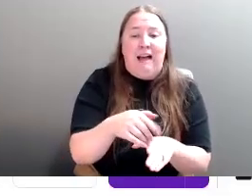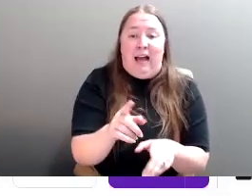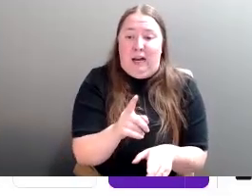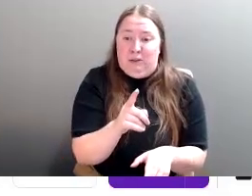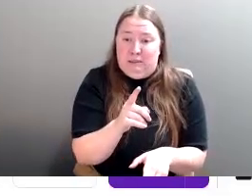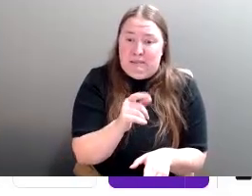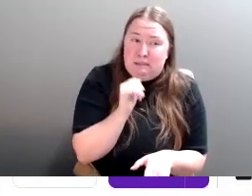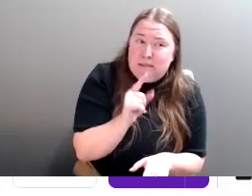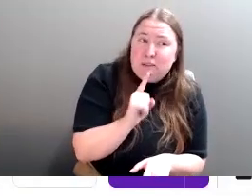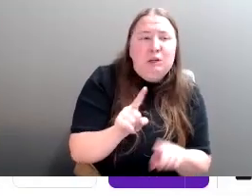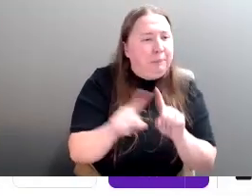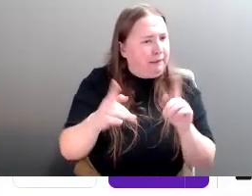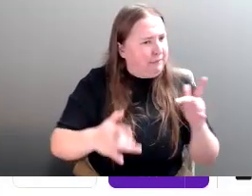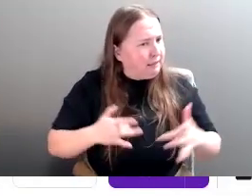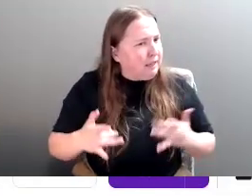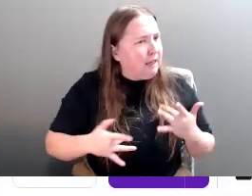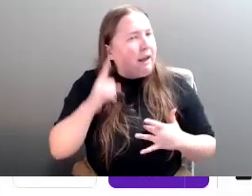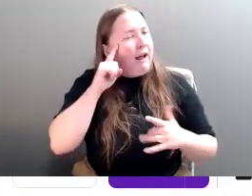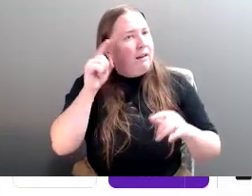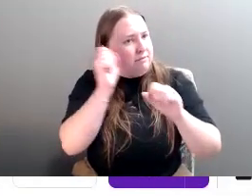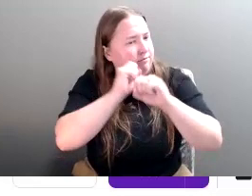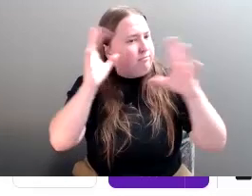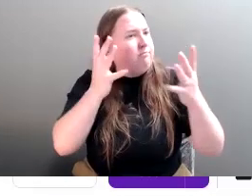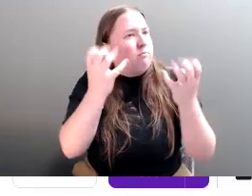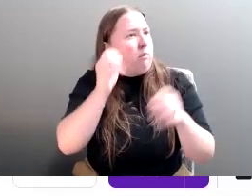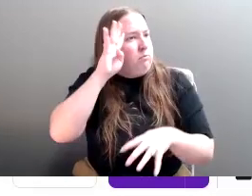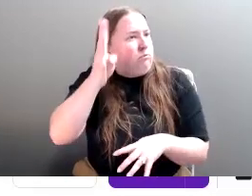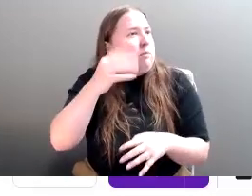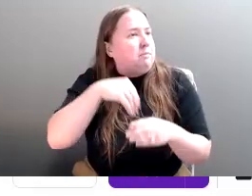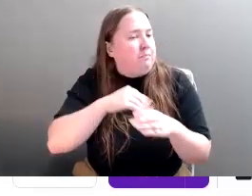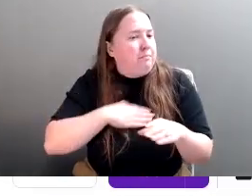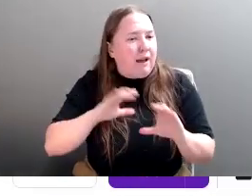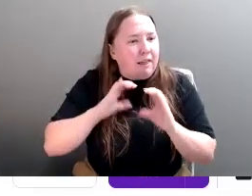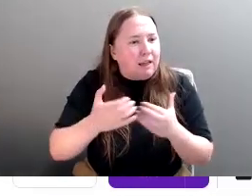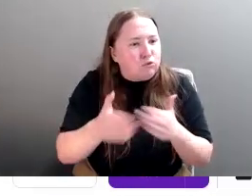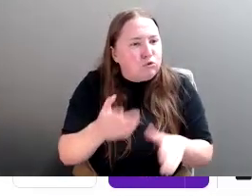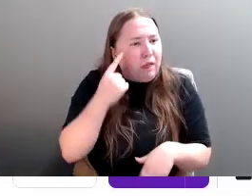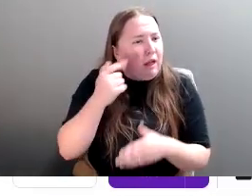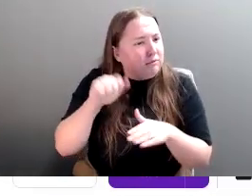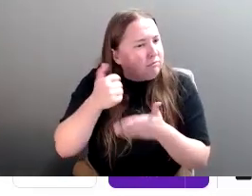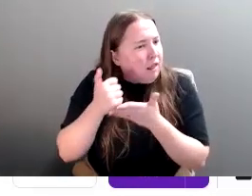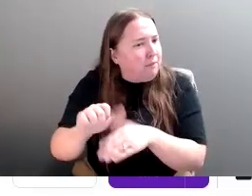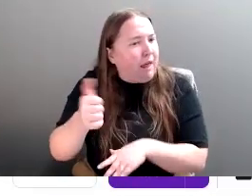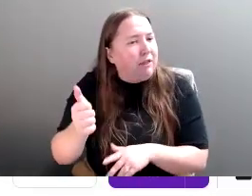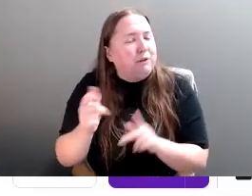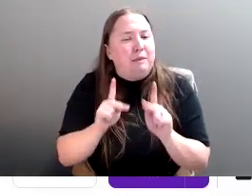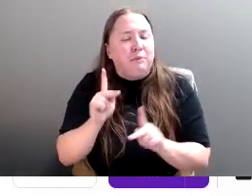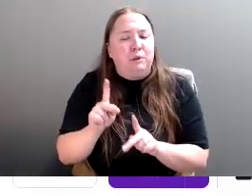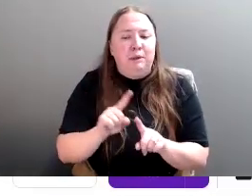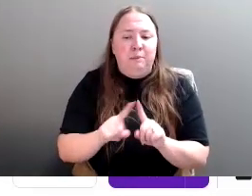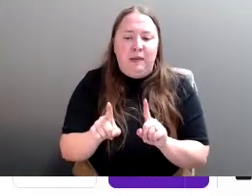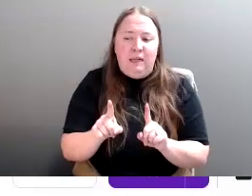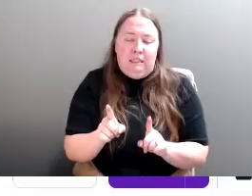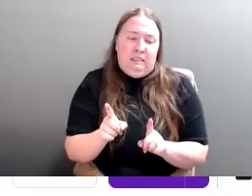because I had a vision of what I wanted to create in my classroom, and then I thought it might help others. but it's very, very practical as well.